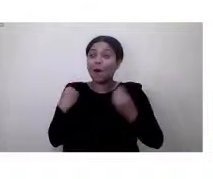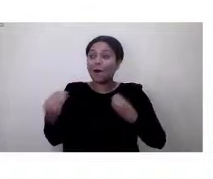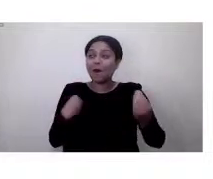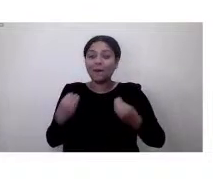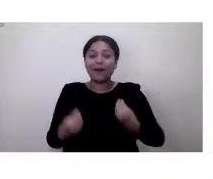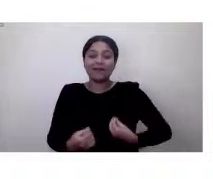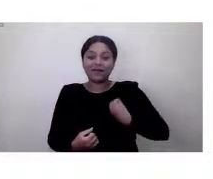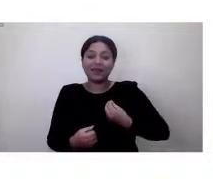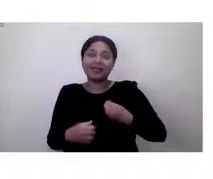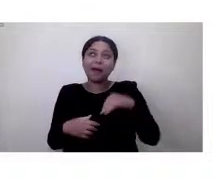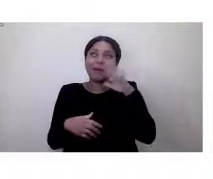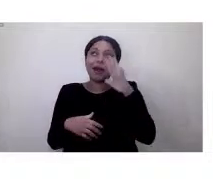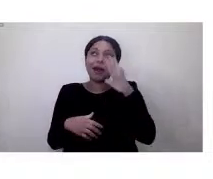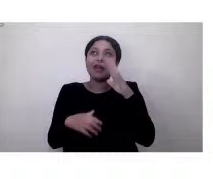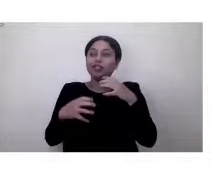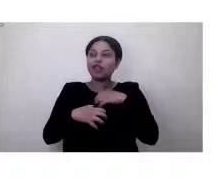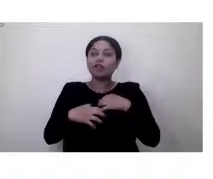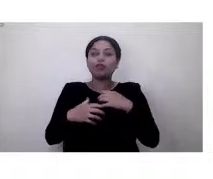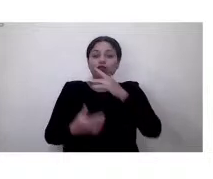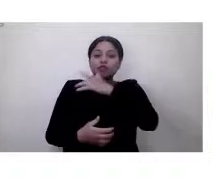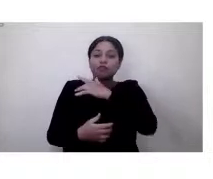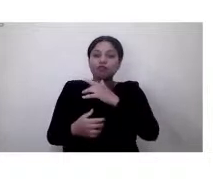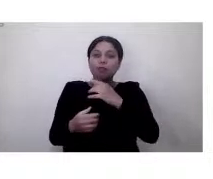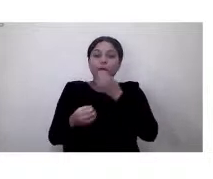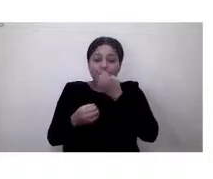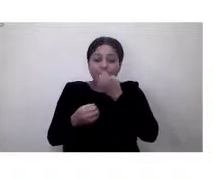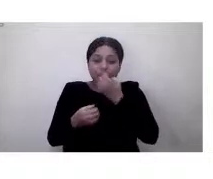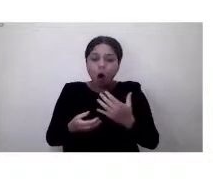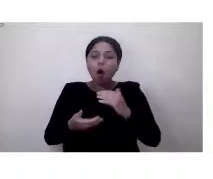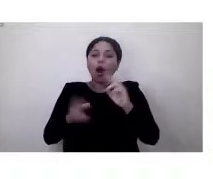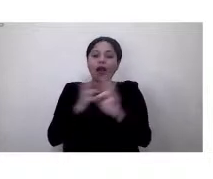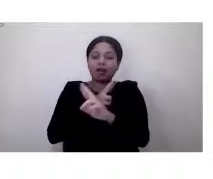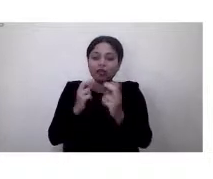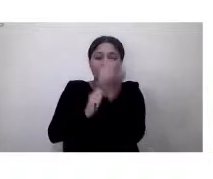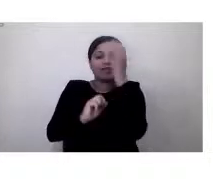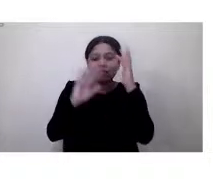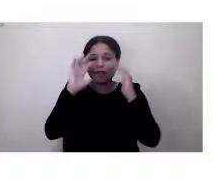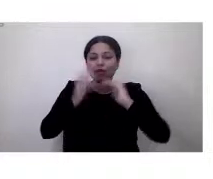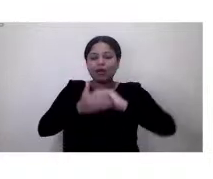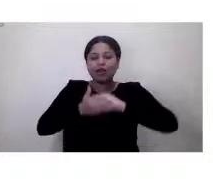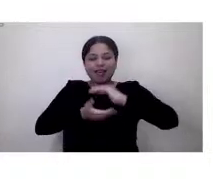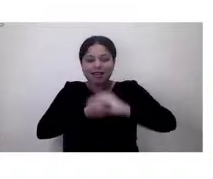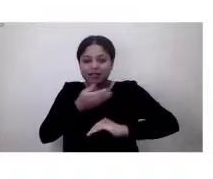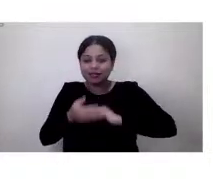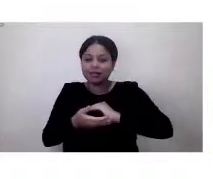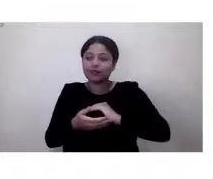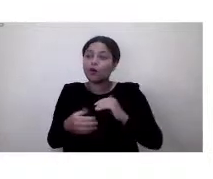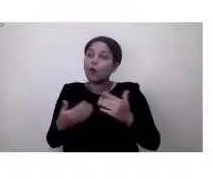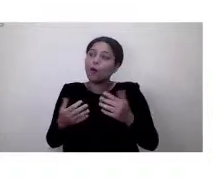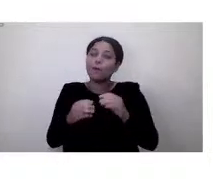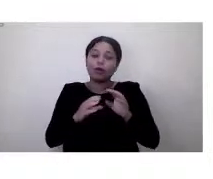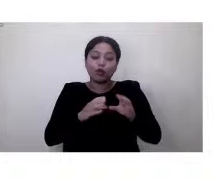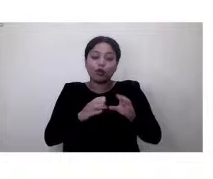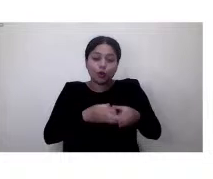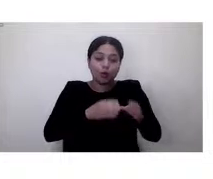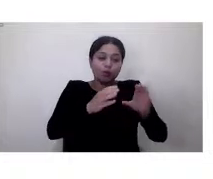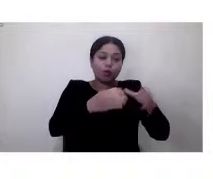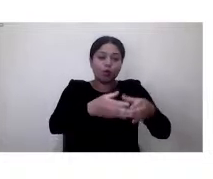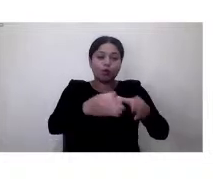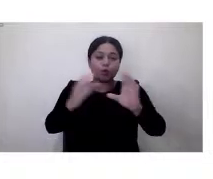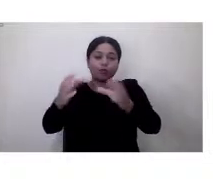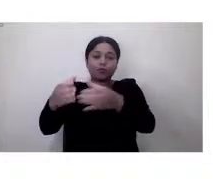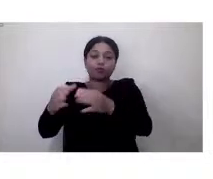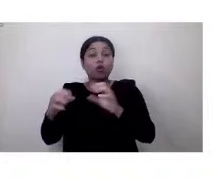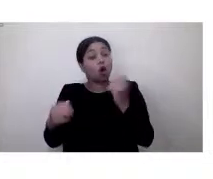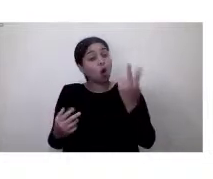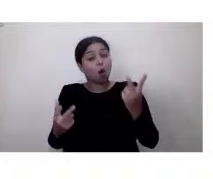Or they can design in pairs or in small groups the green questionnaire, and they go around the class or even go around